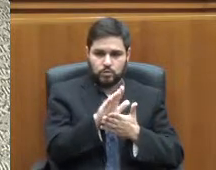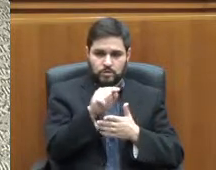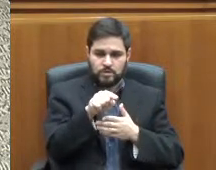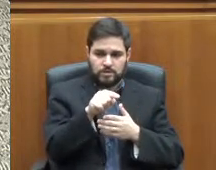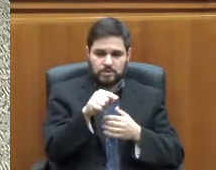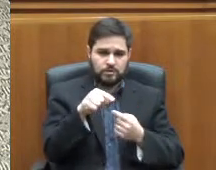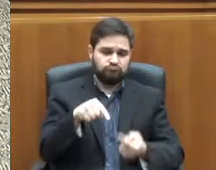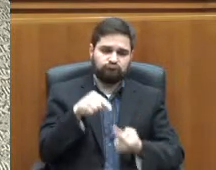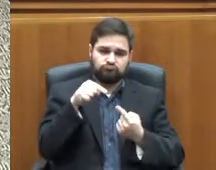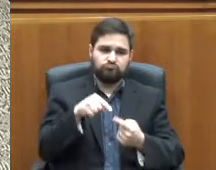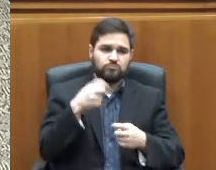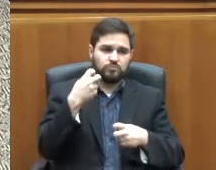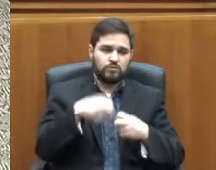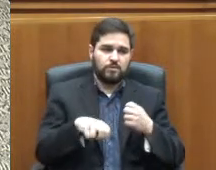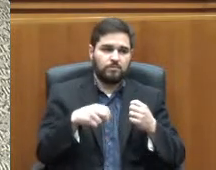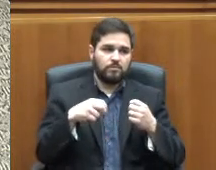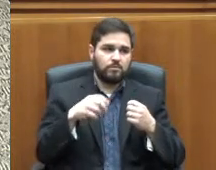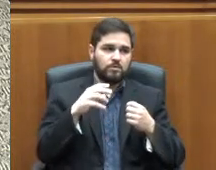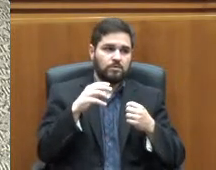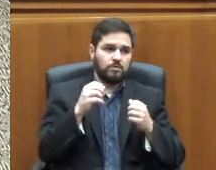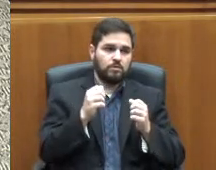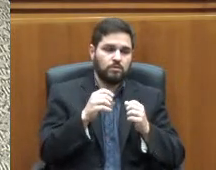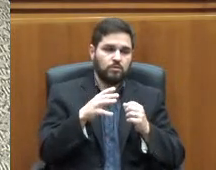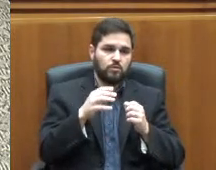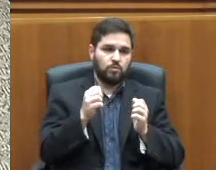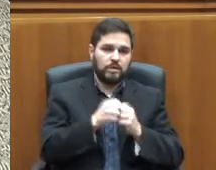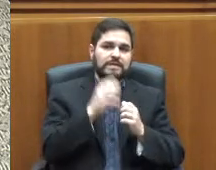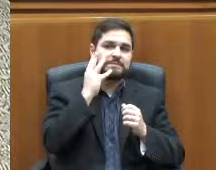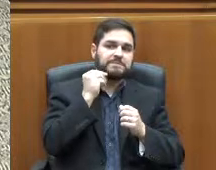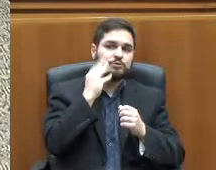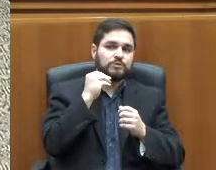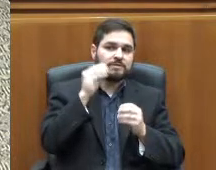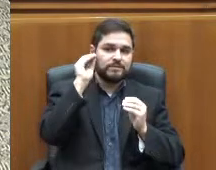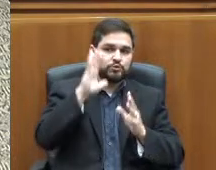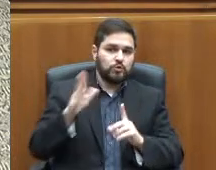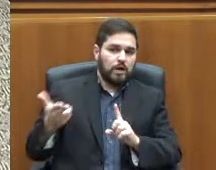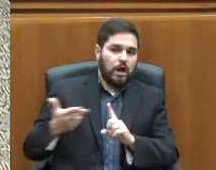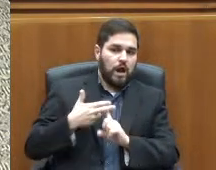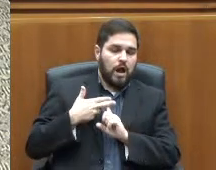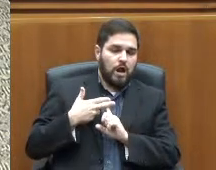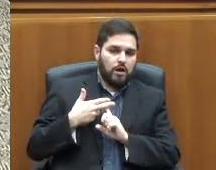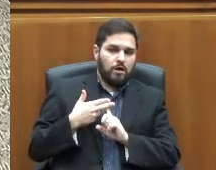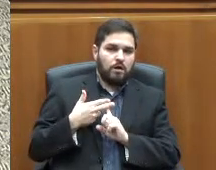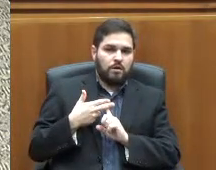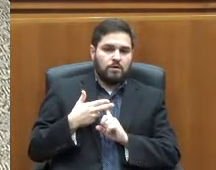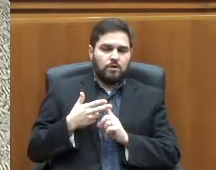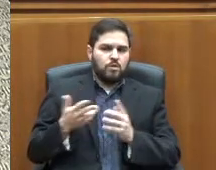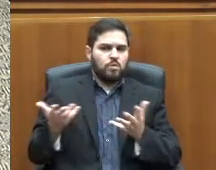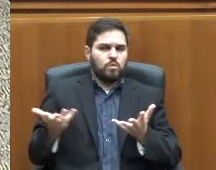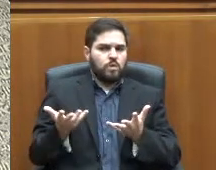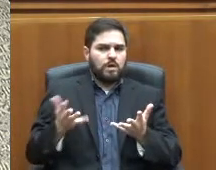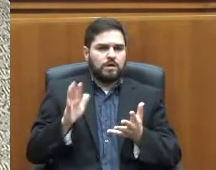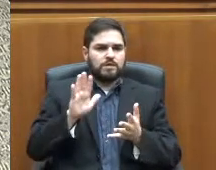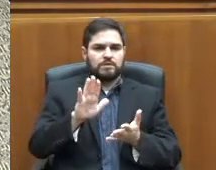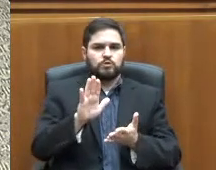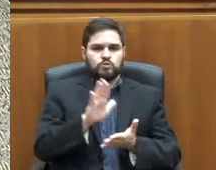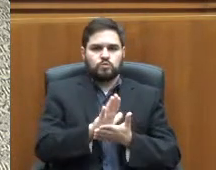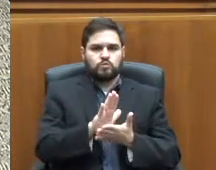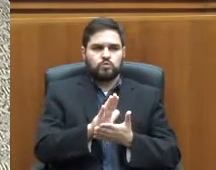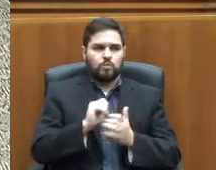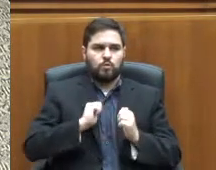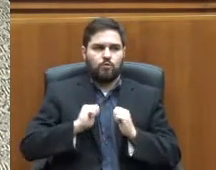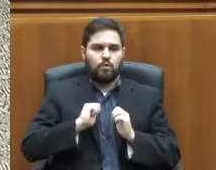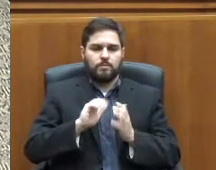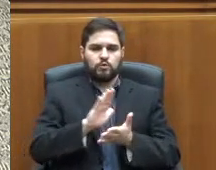that's having trouble attracting highly experienced teachers. Yes, sir. What is its school performance score or